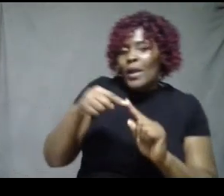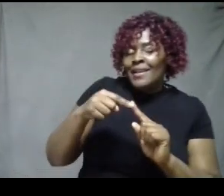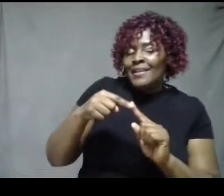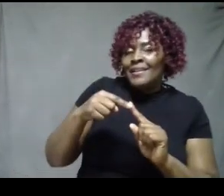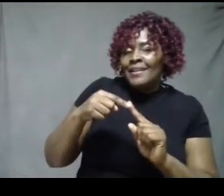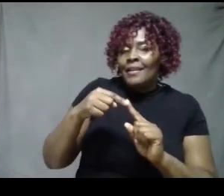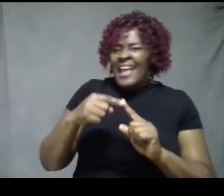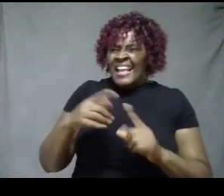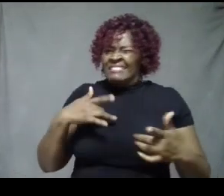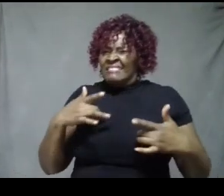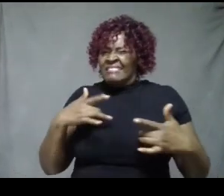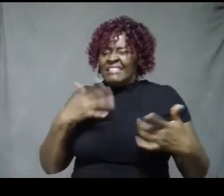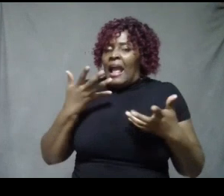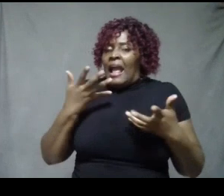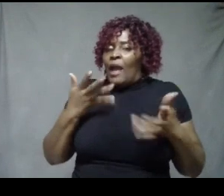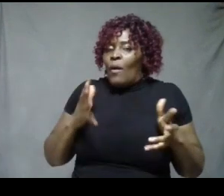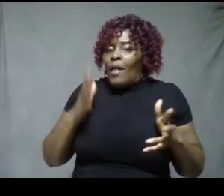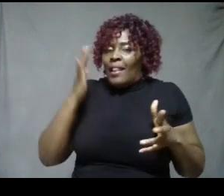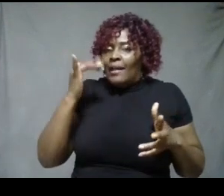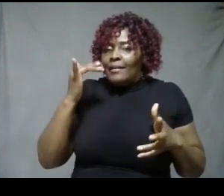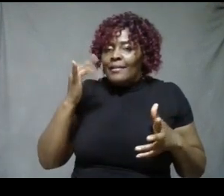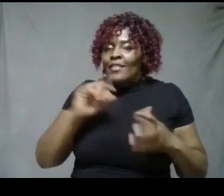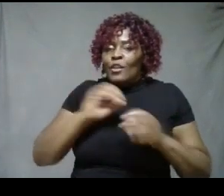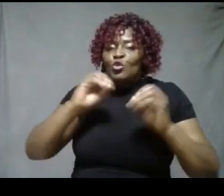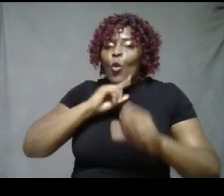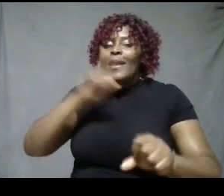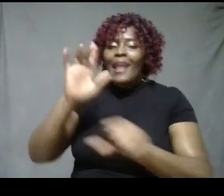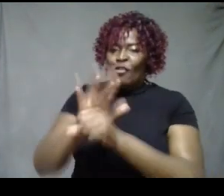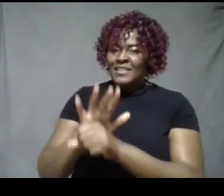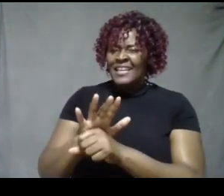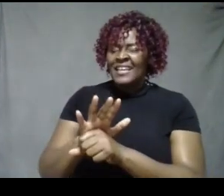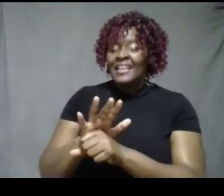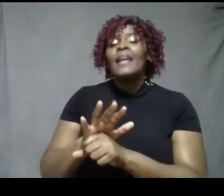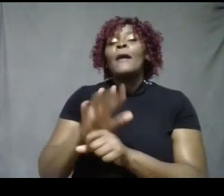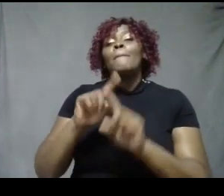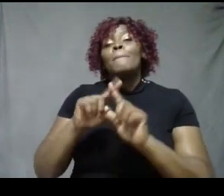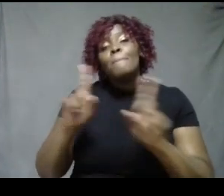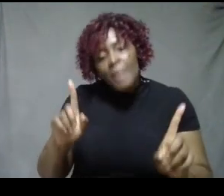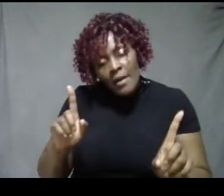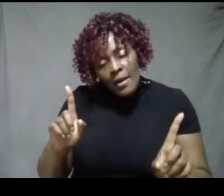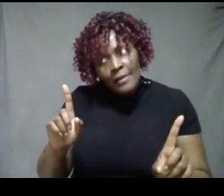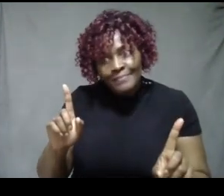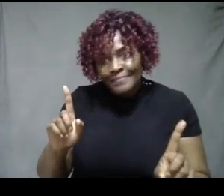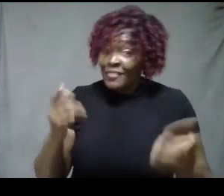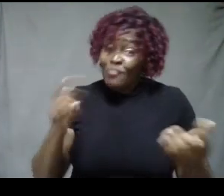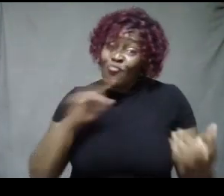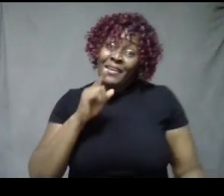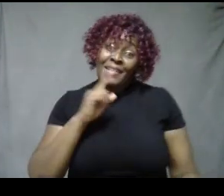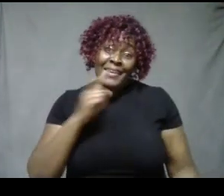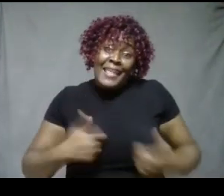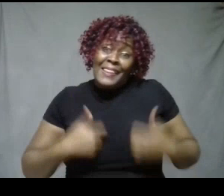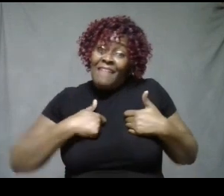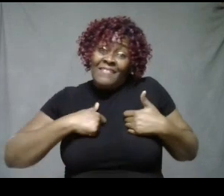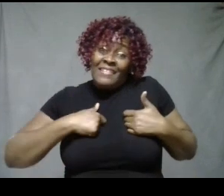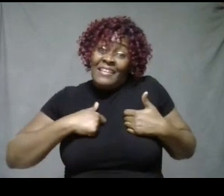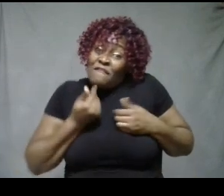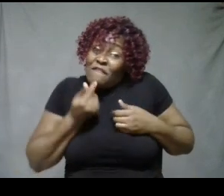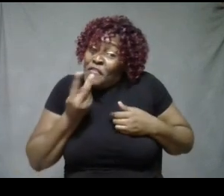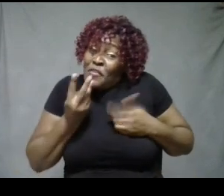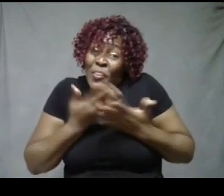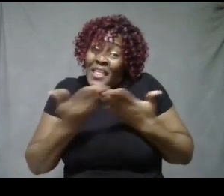guarantees. But I have found out that there are very little guarantees in life.